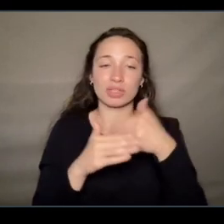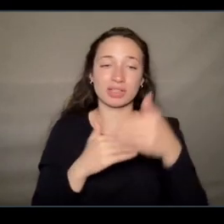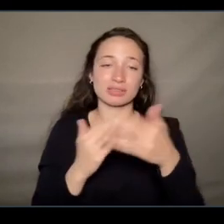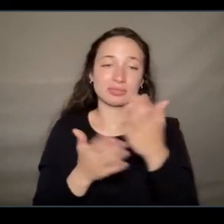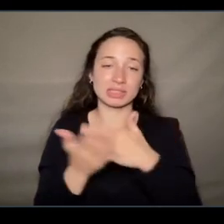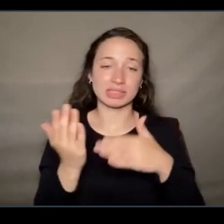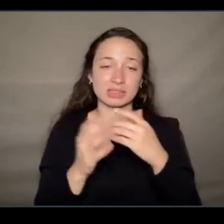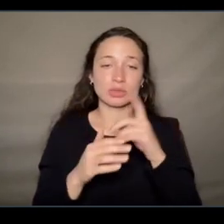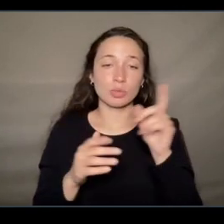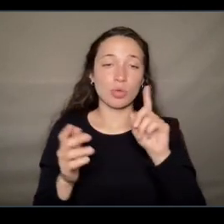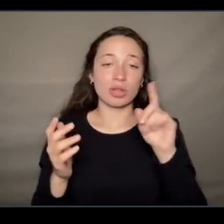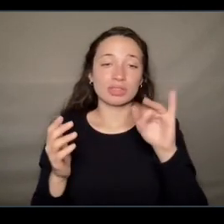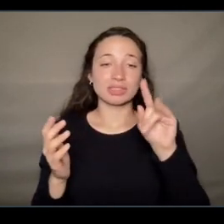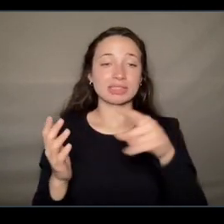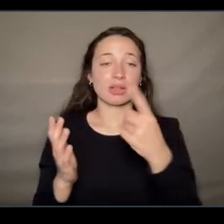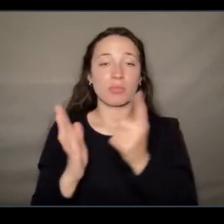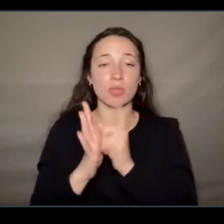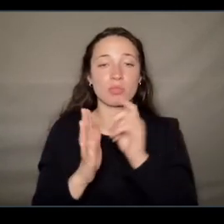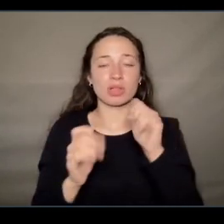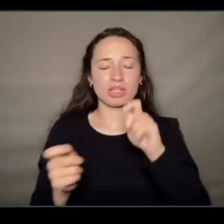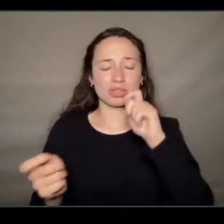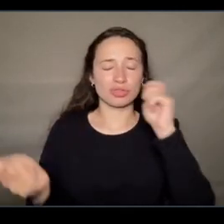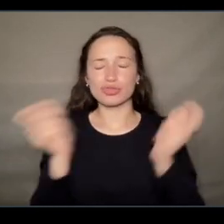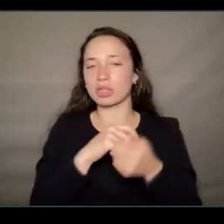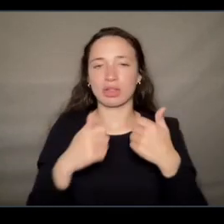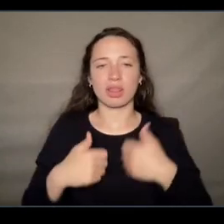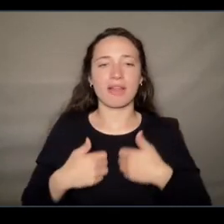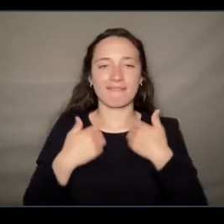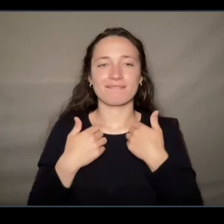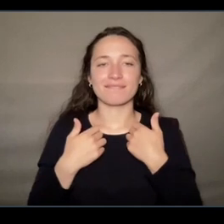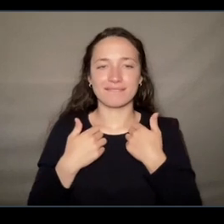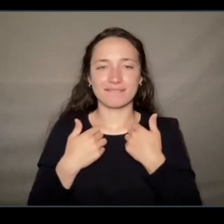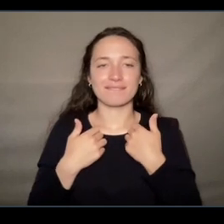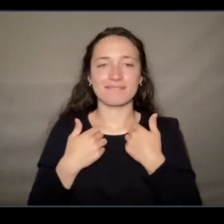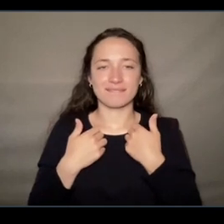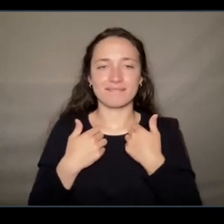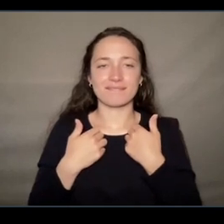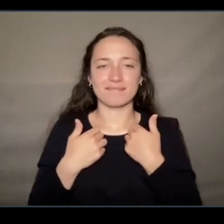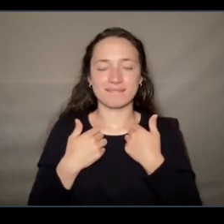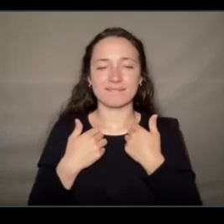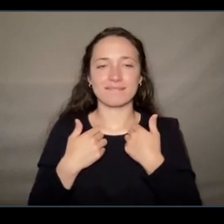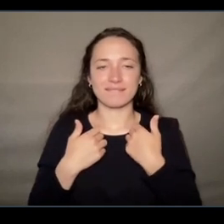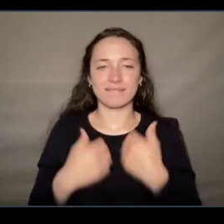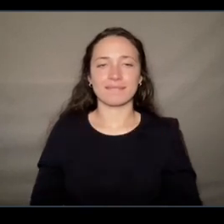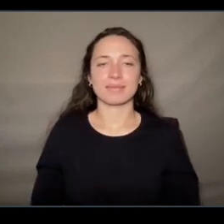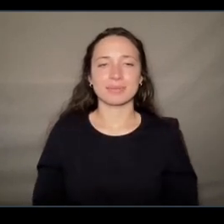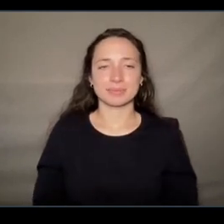piece, where a single moment can completely change a life.